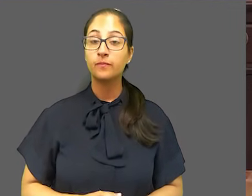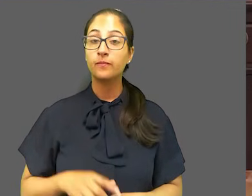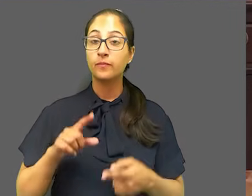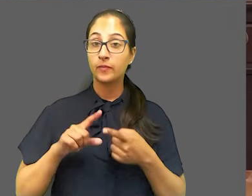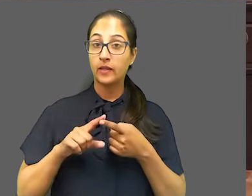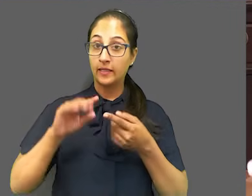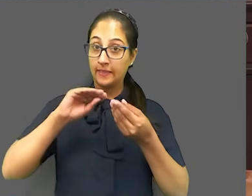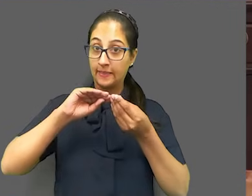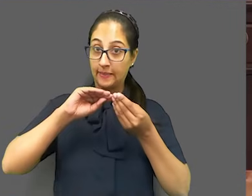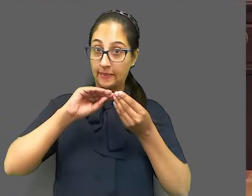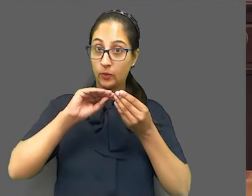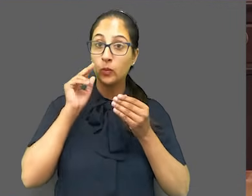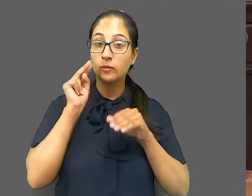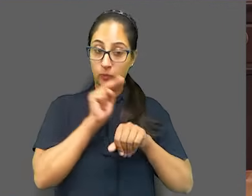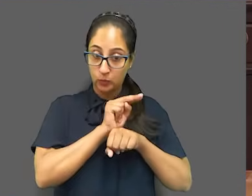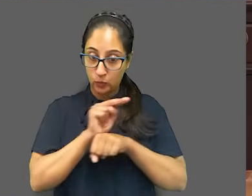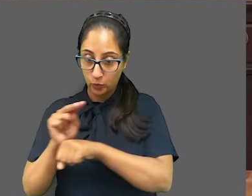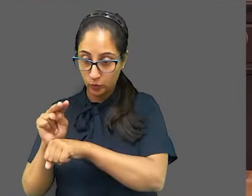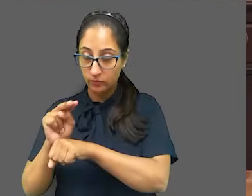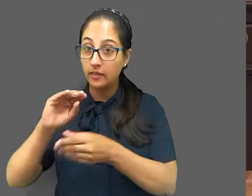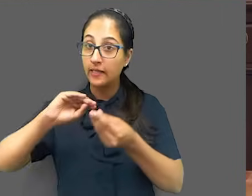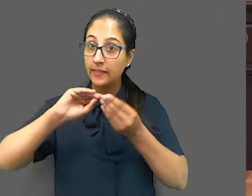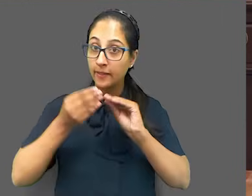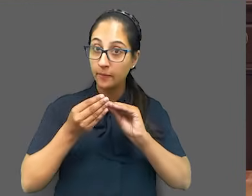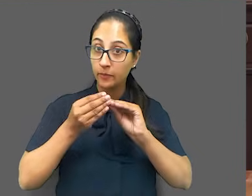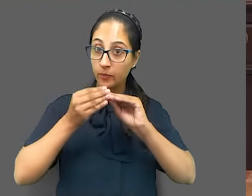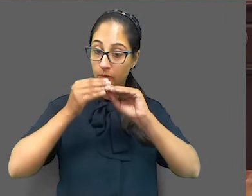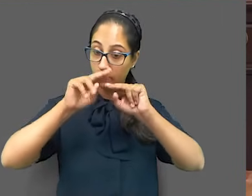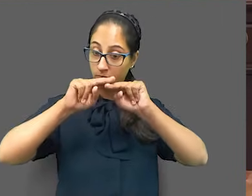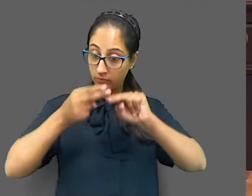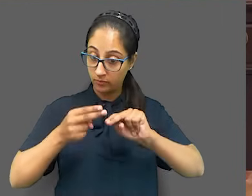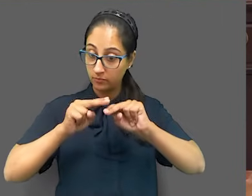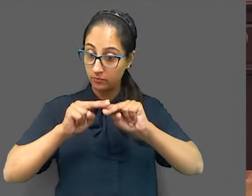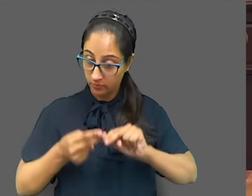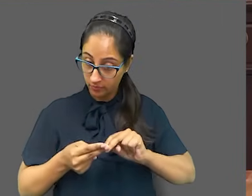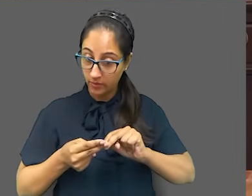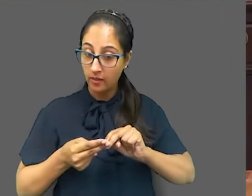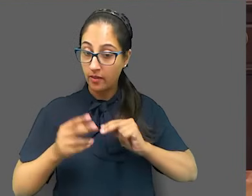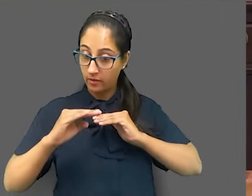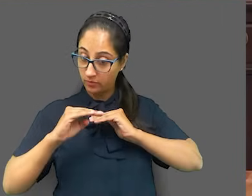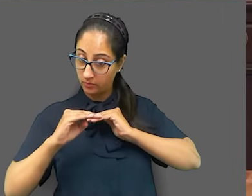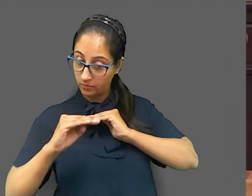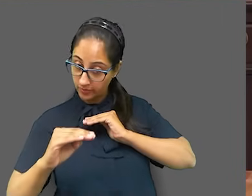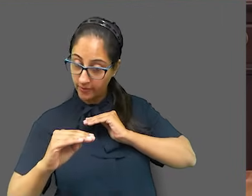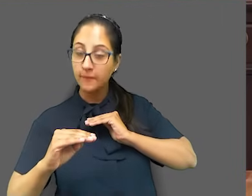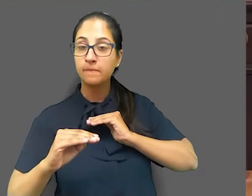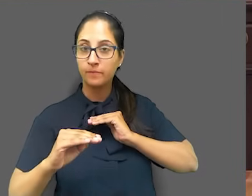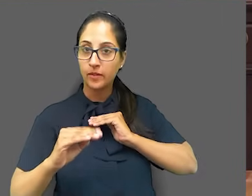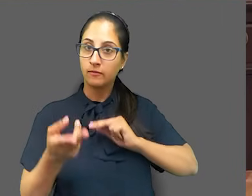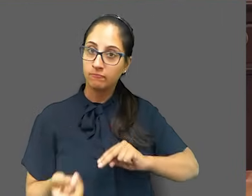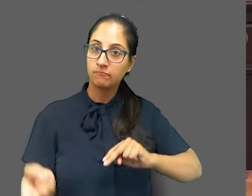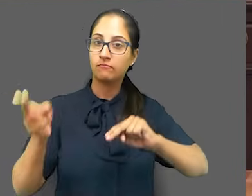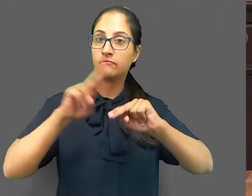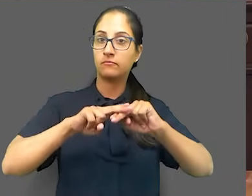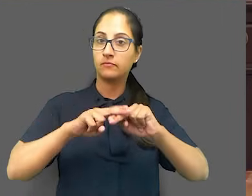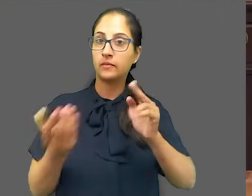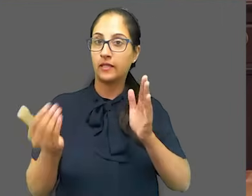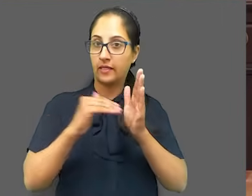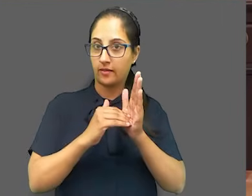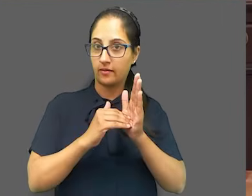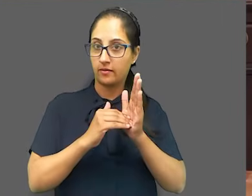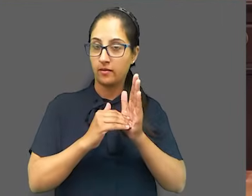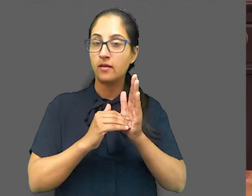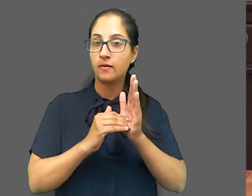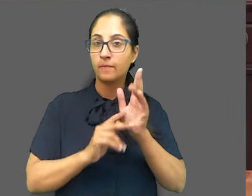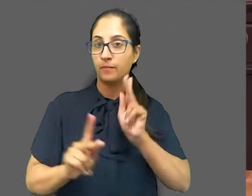infection rates trend down and stabilize at an acceptable level, we will inshallah increase Jamaat Khana